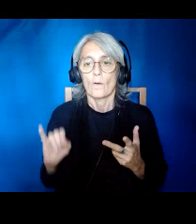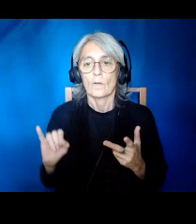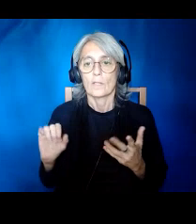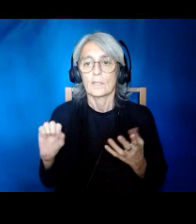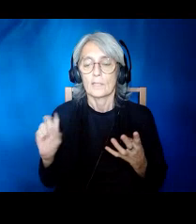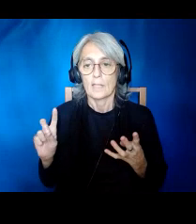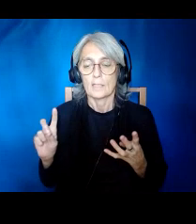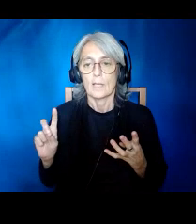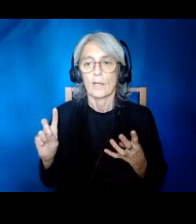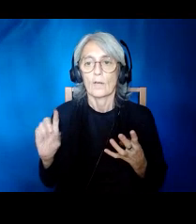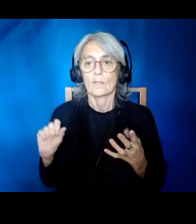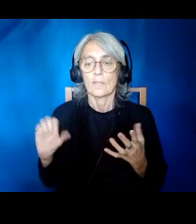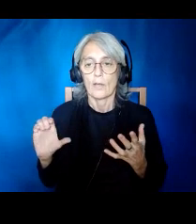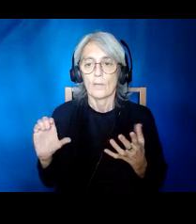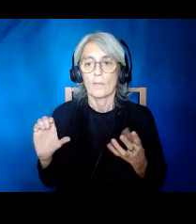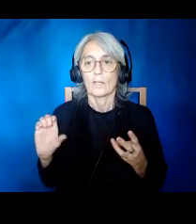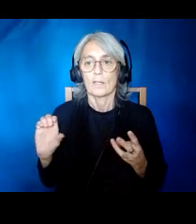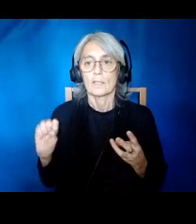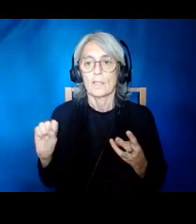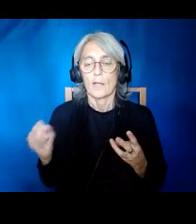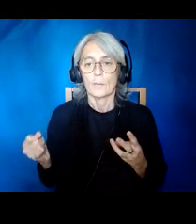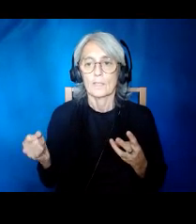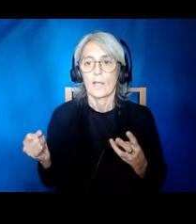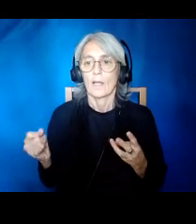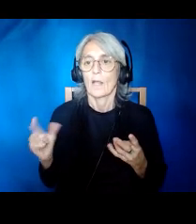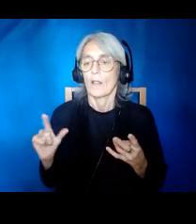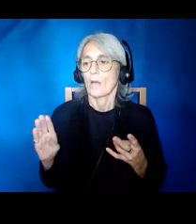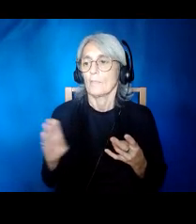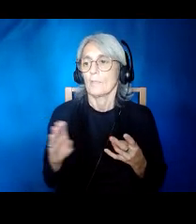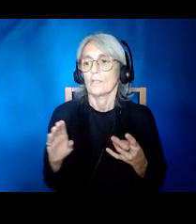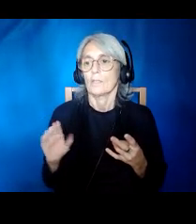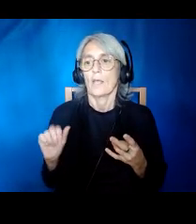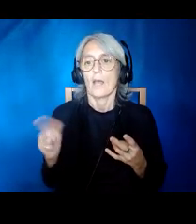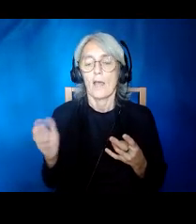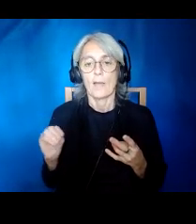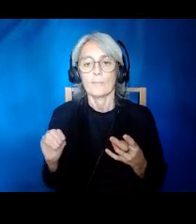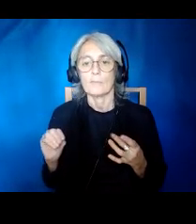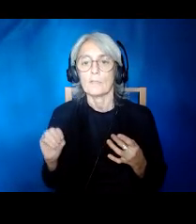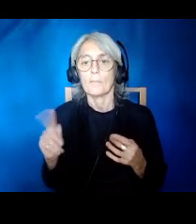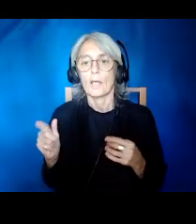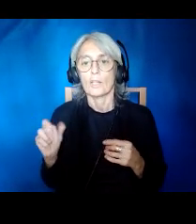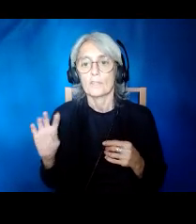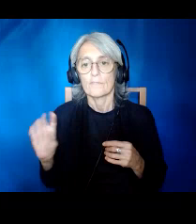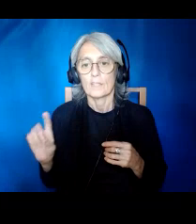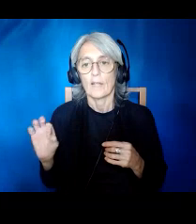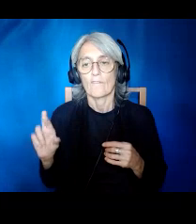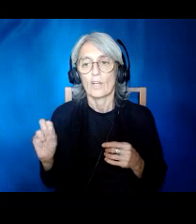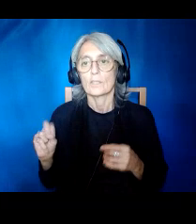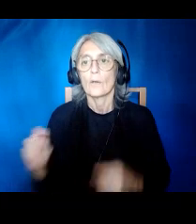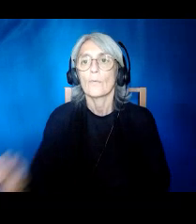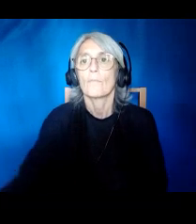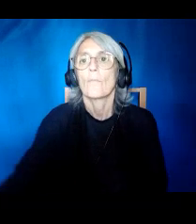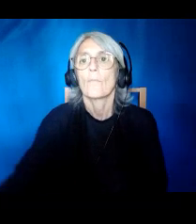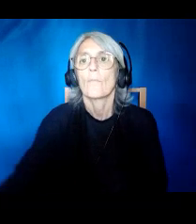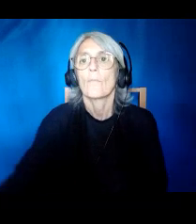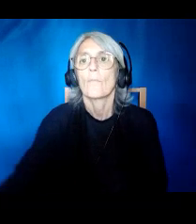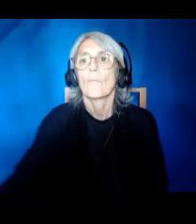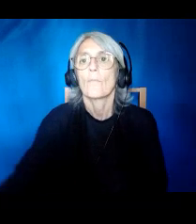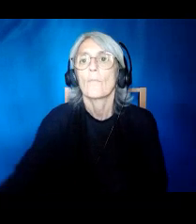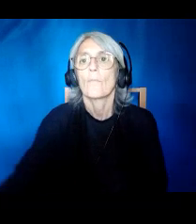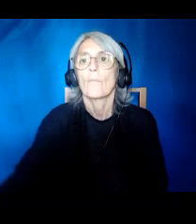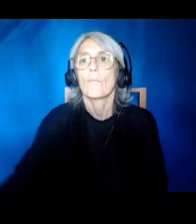Diego, Sacramento, San Jose, Long Beach, Anaheim, Bakersfield, and Fresno. The task force